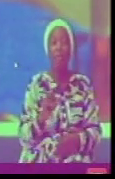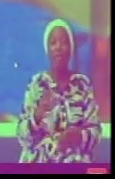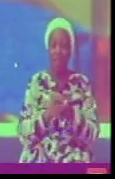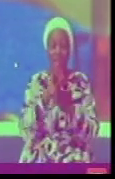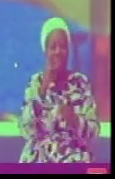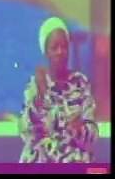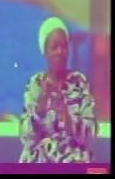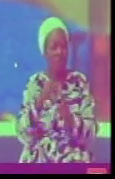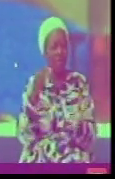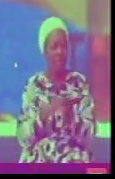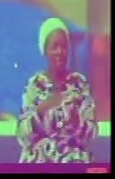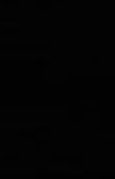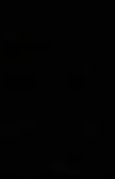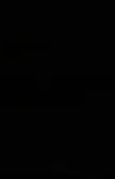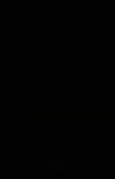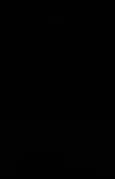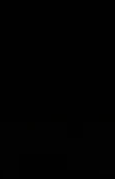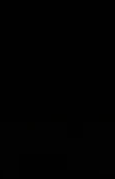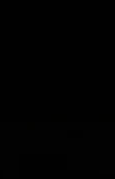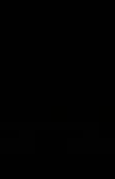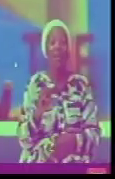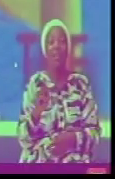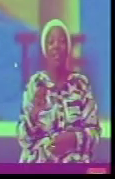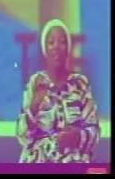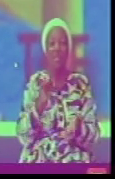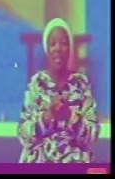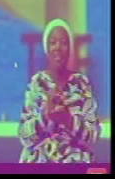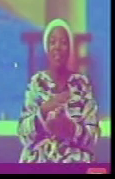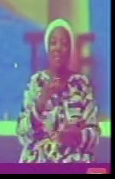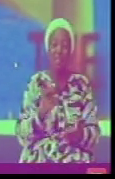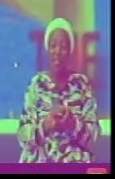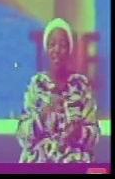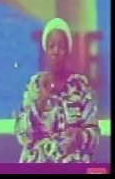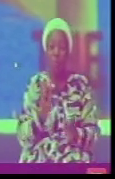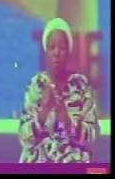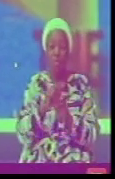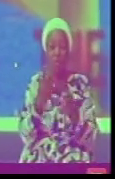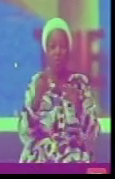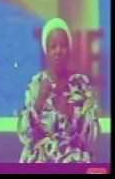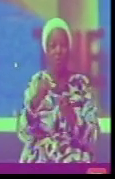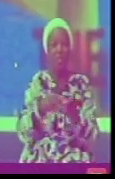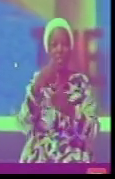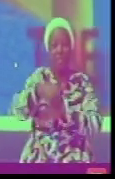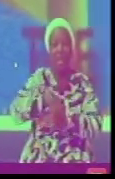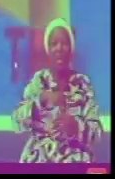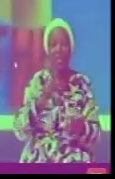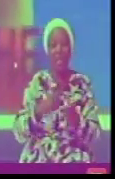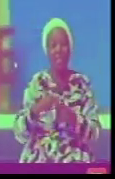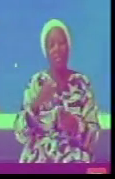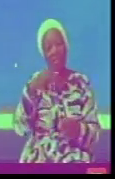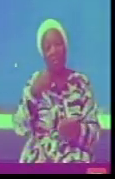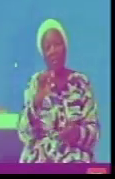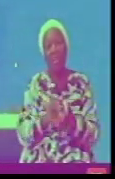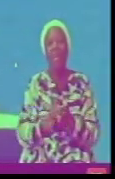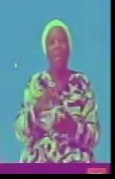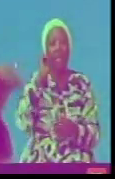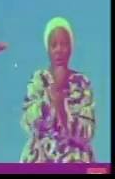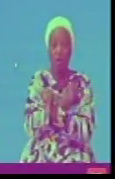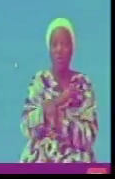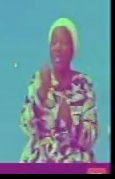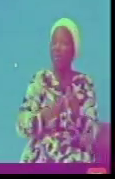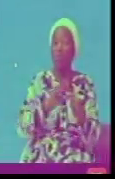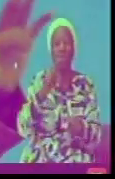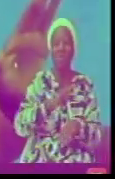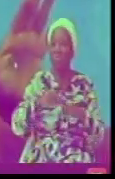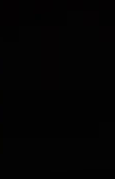only begotten Son, that whosoever, that's the word again, that whosoever is telling you